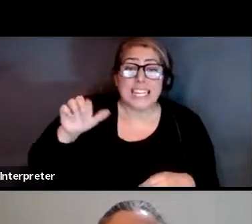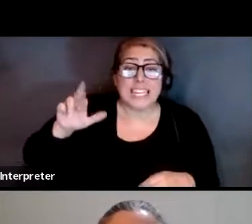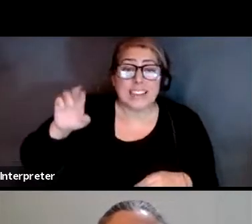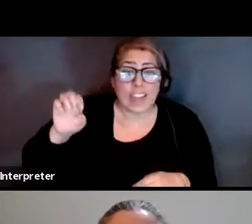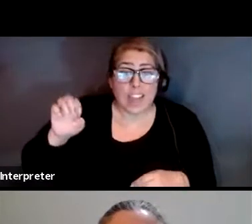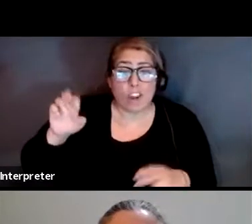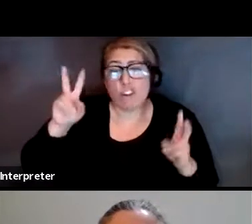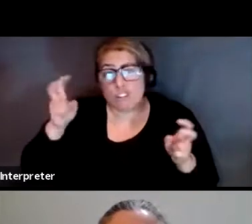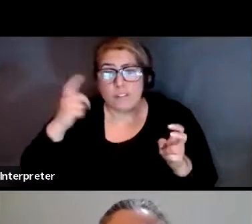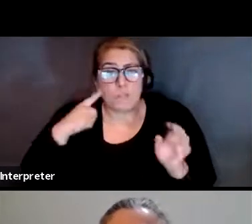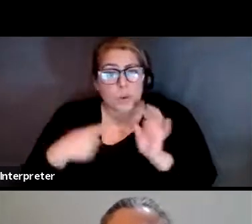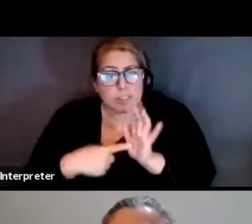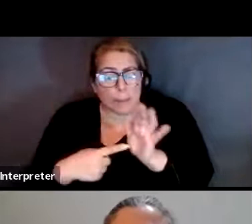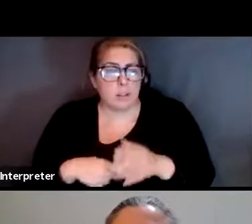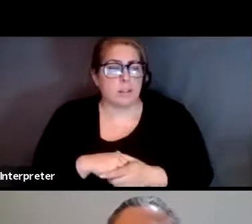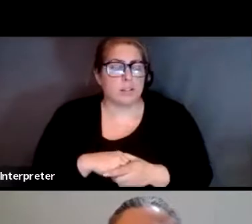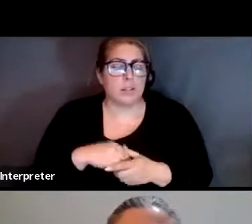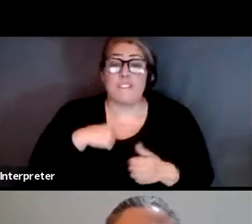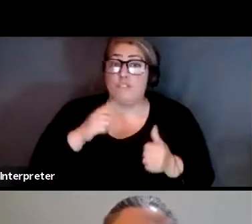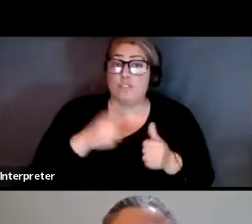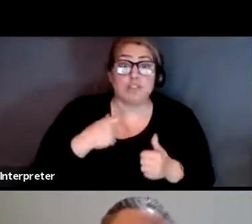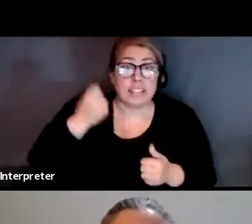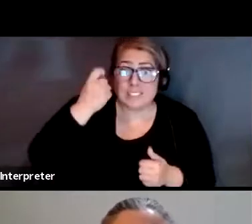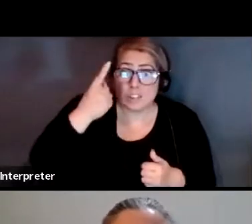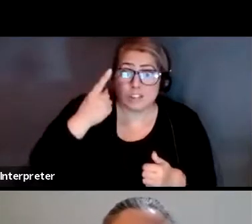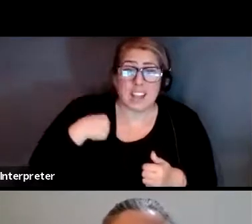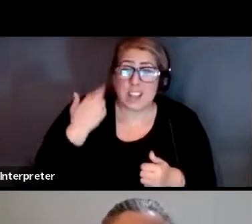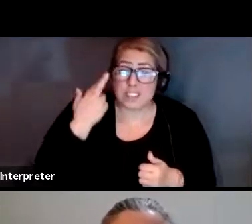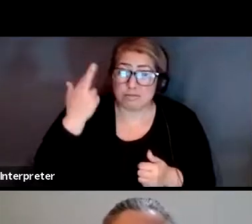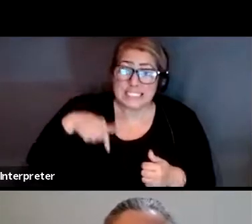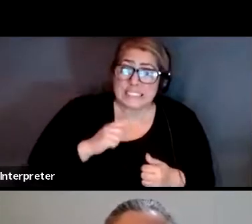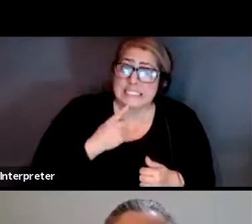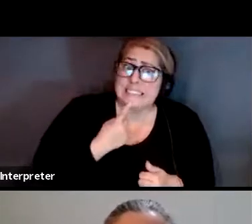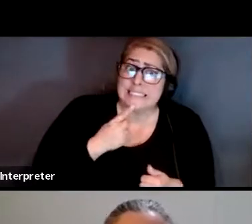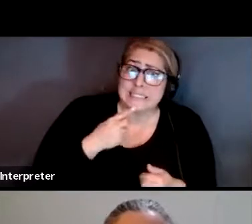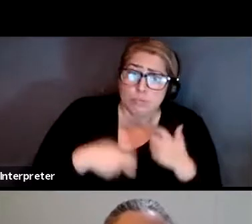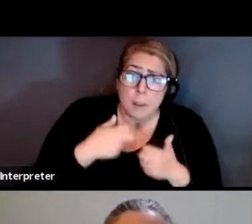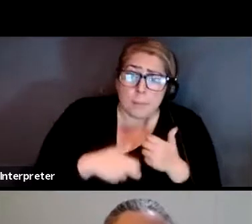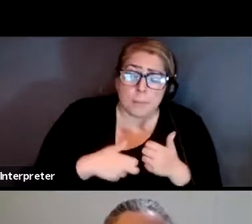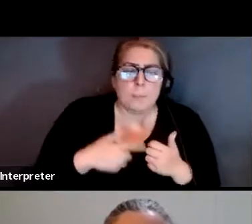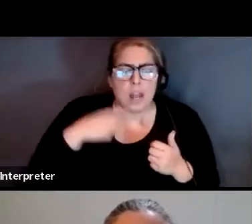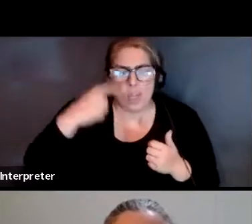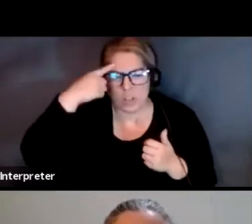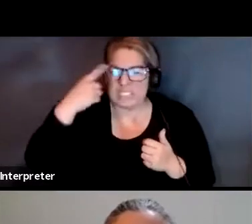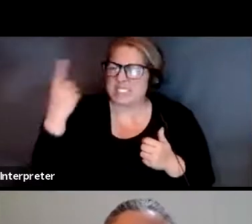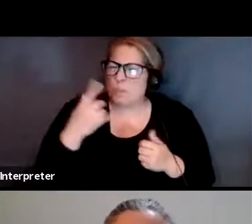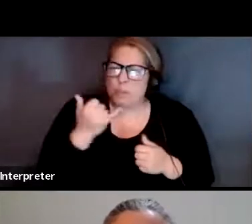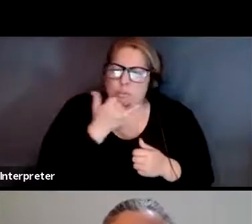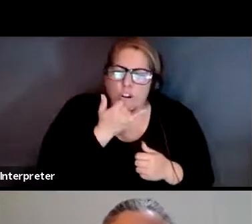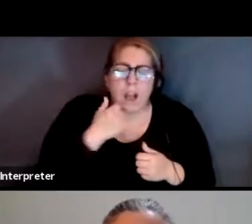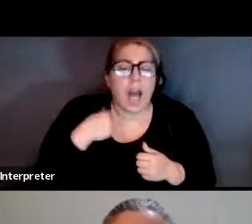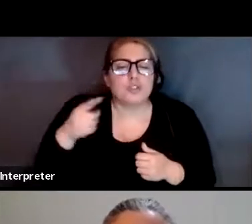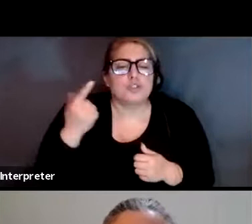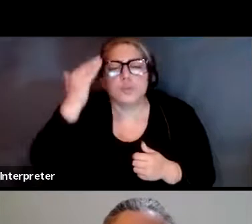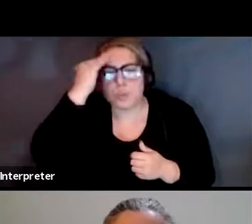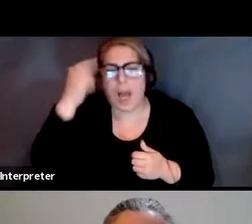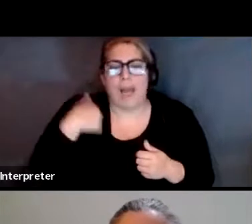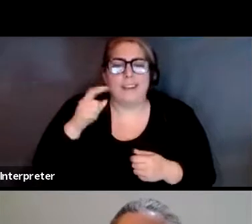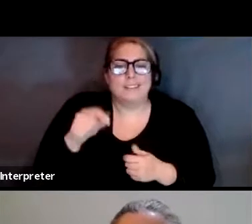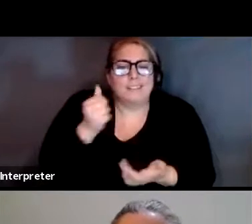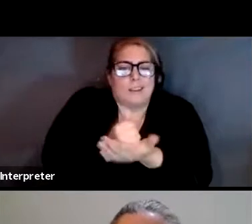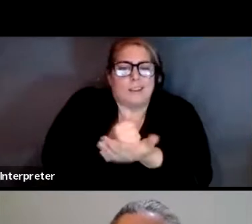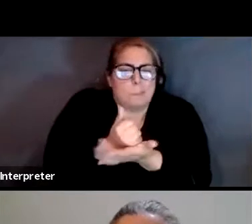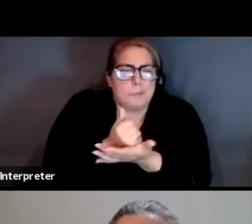do. I didn't even understand this as being a real problem, but I said, something's wrong and I need help. And they were just trying to